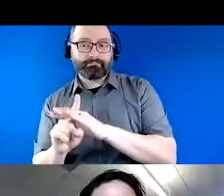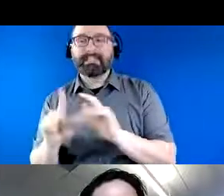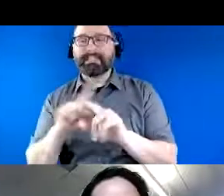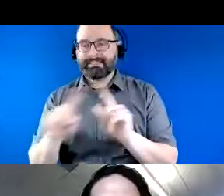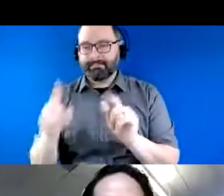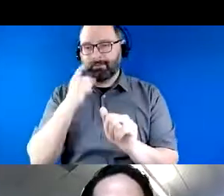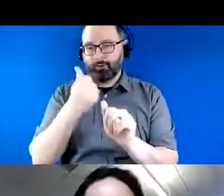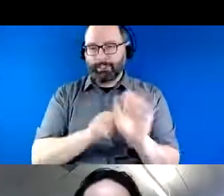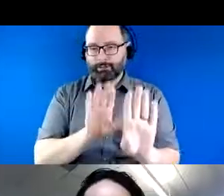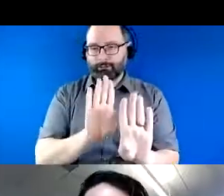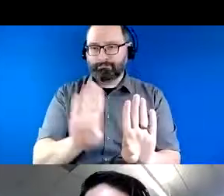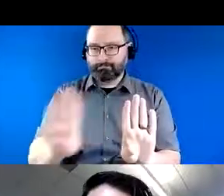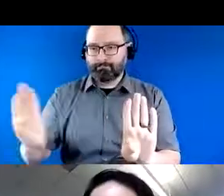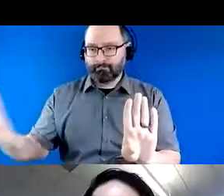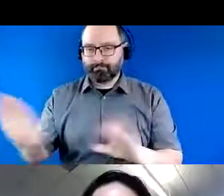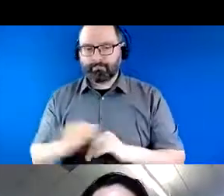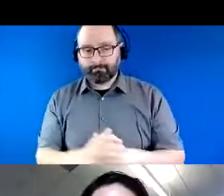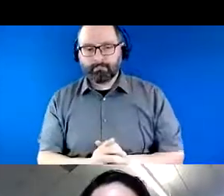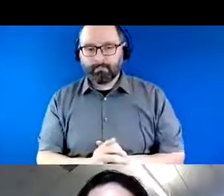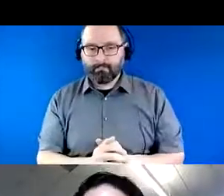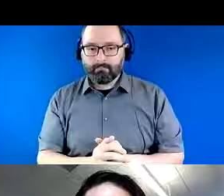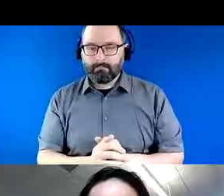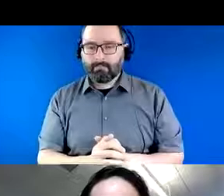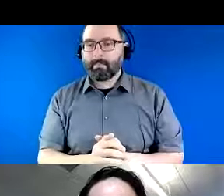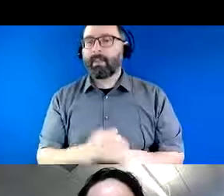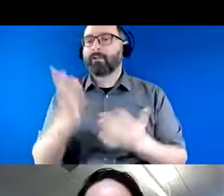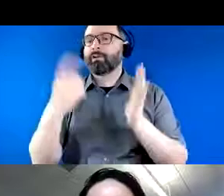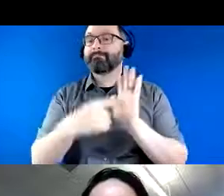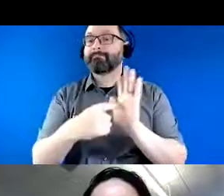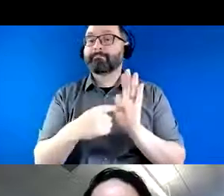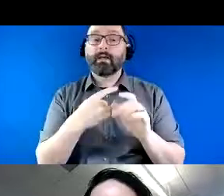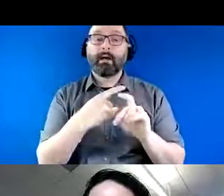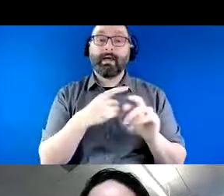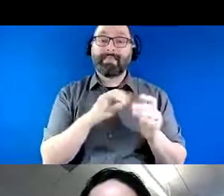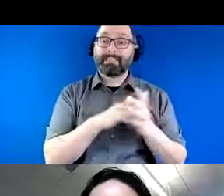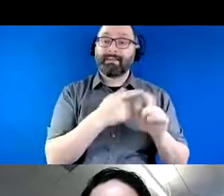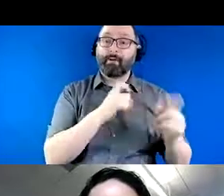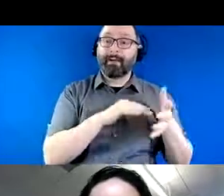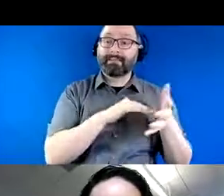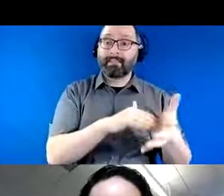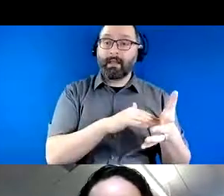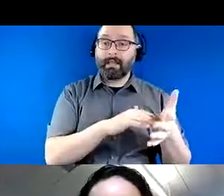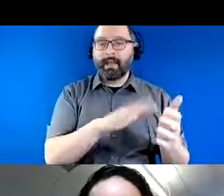particular disease changes and varies. This is, for example, coming from a study of about